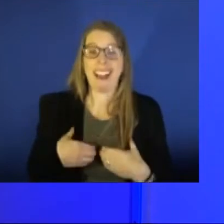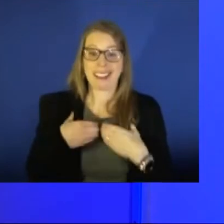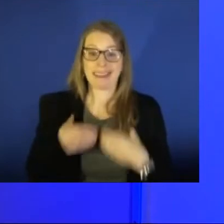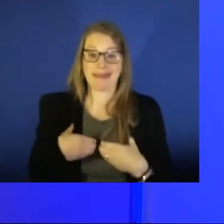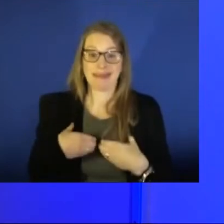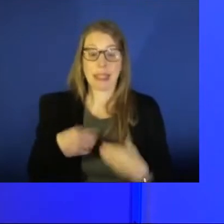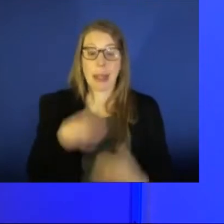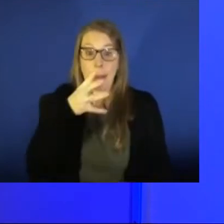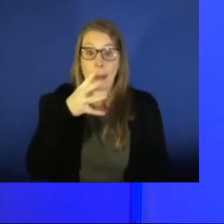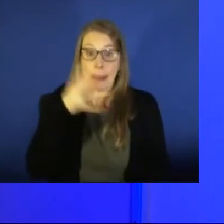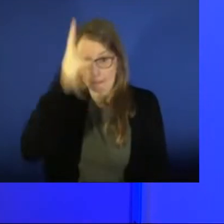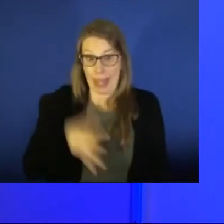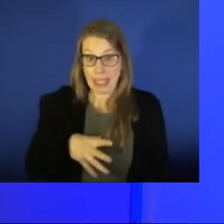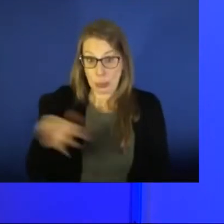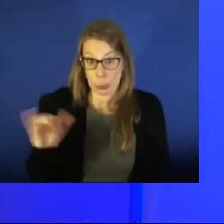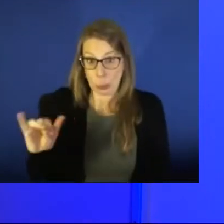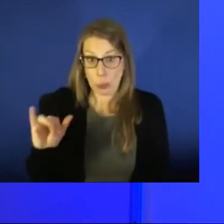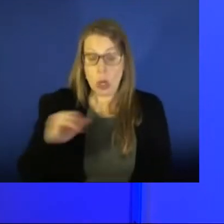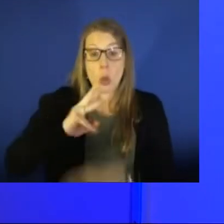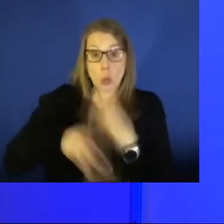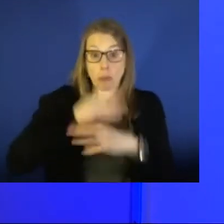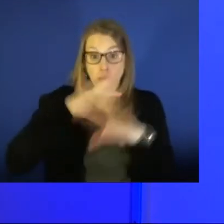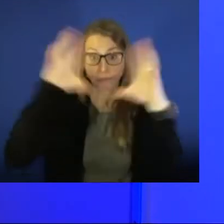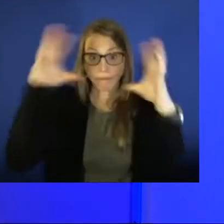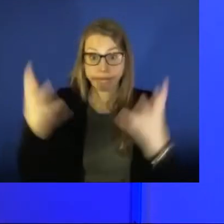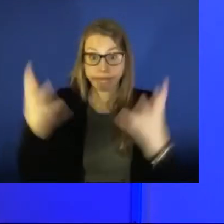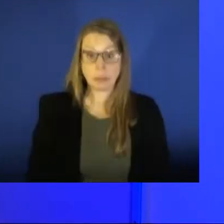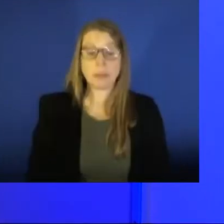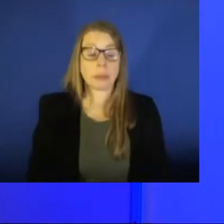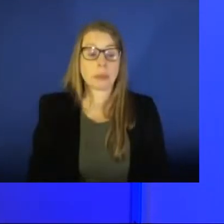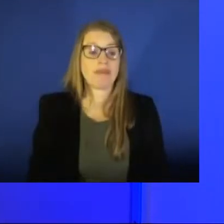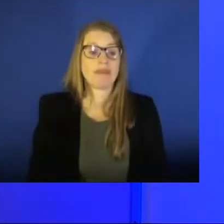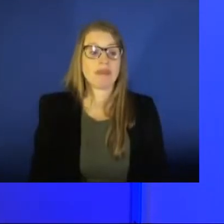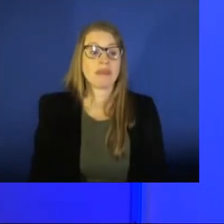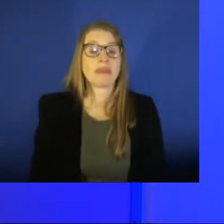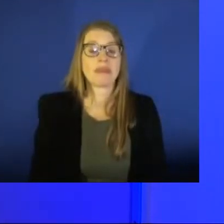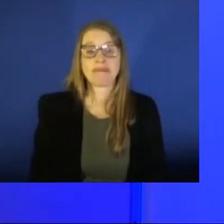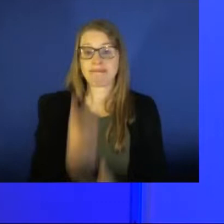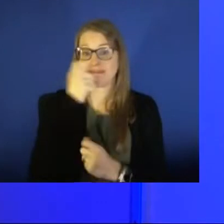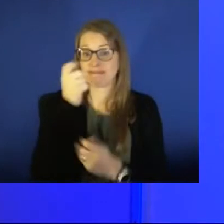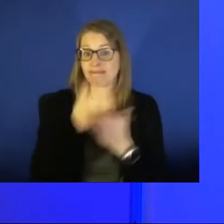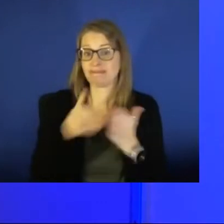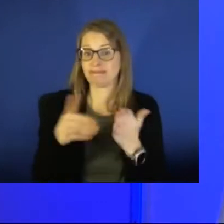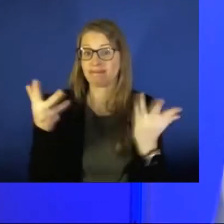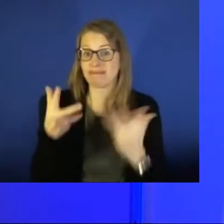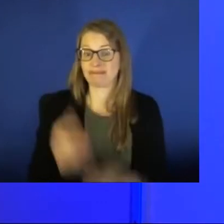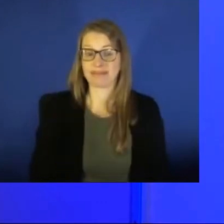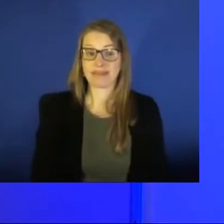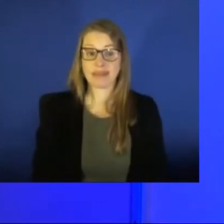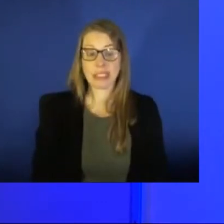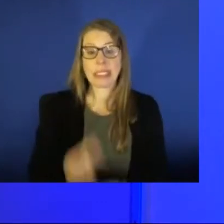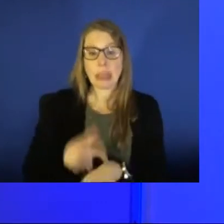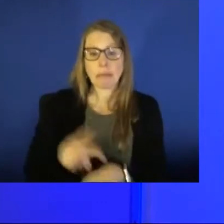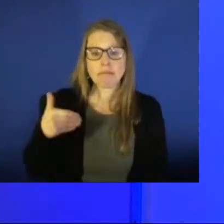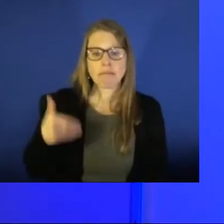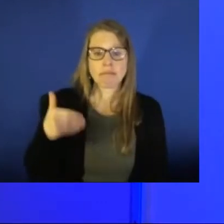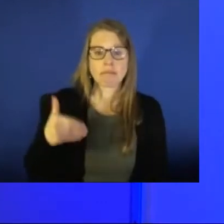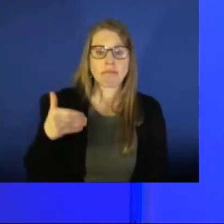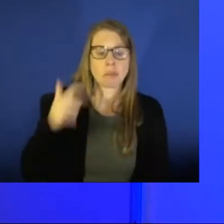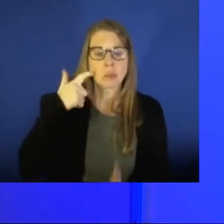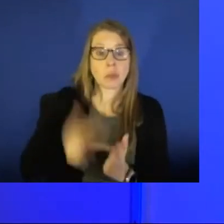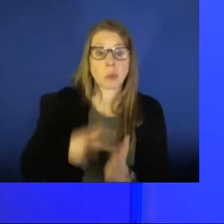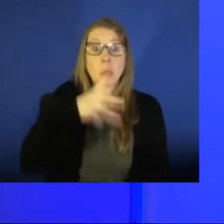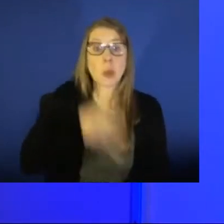this is worldwide. And the interesting thing is that's coming out over time here is that in the women,